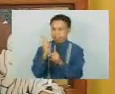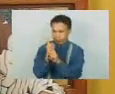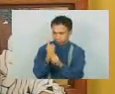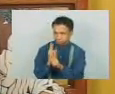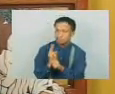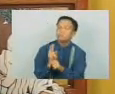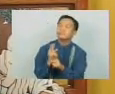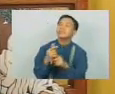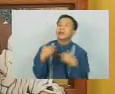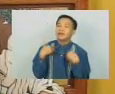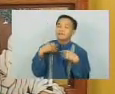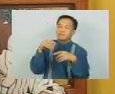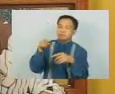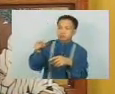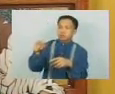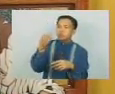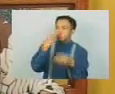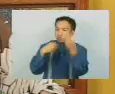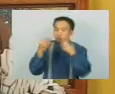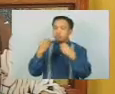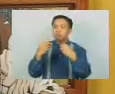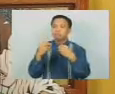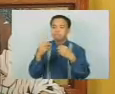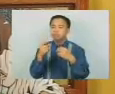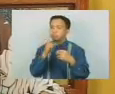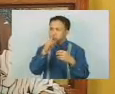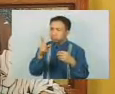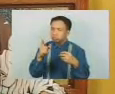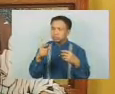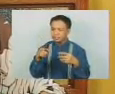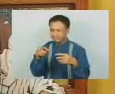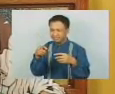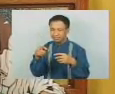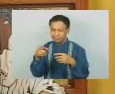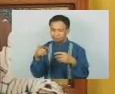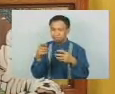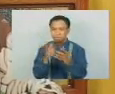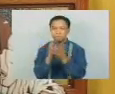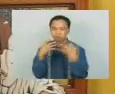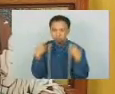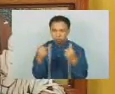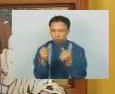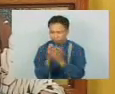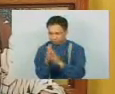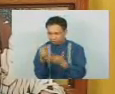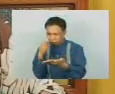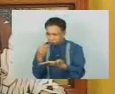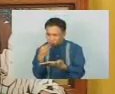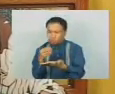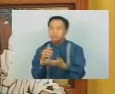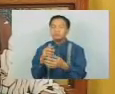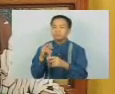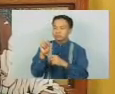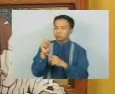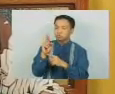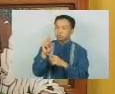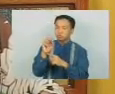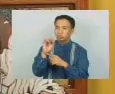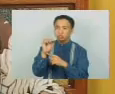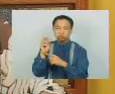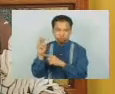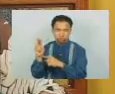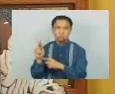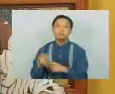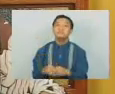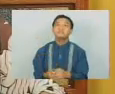whatever food they got from their surroundings. And diba? We would always talk about ang busy-busy natin eh.